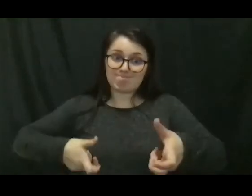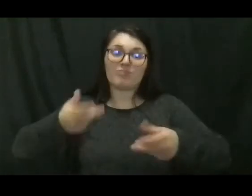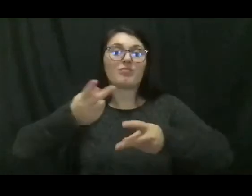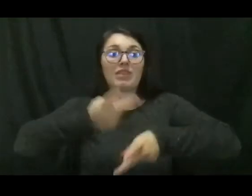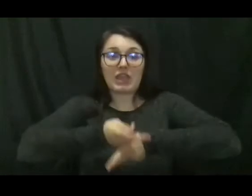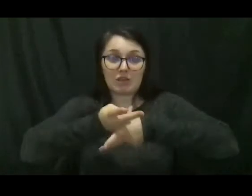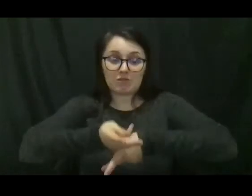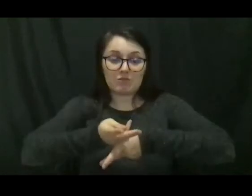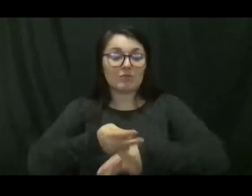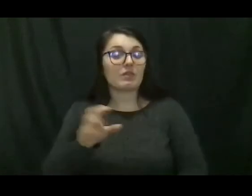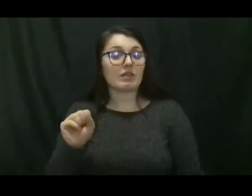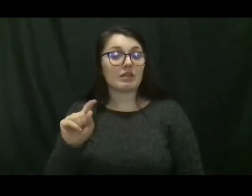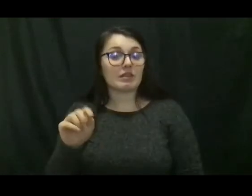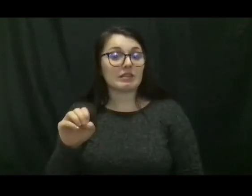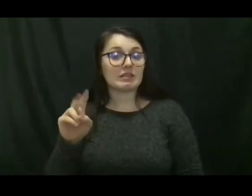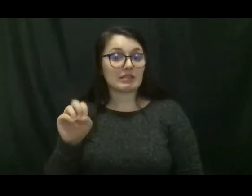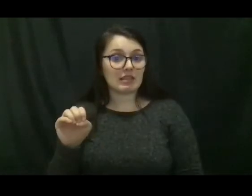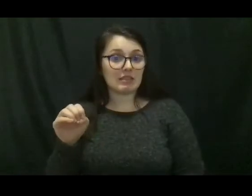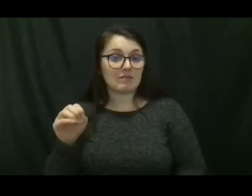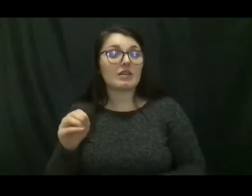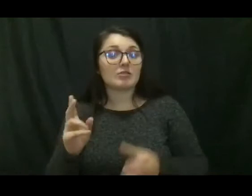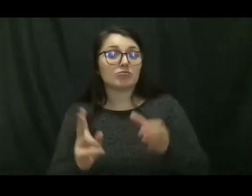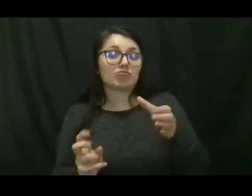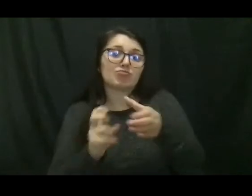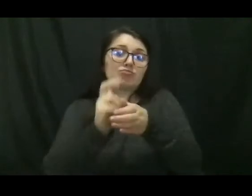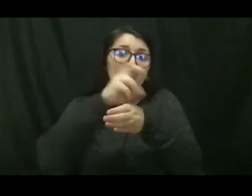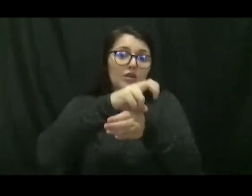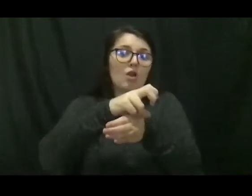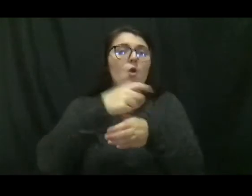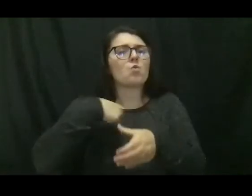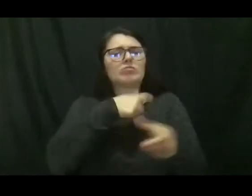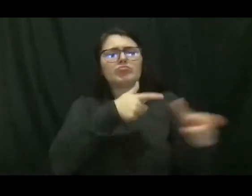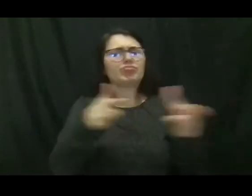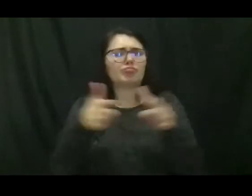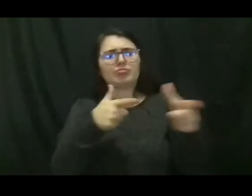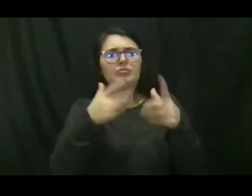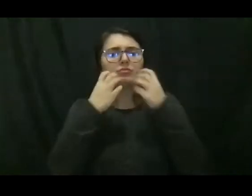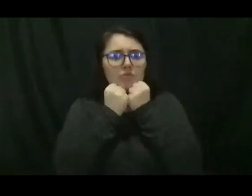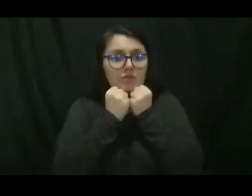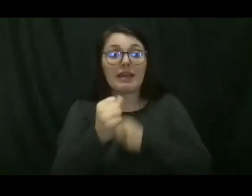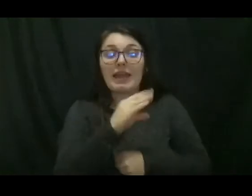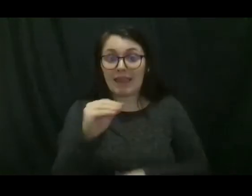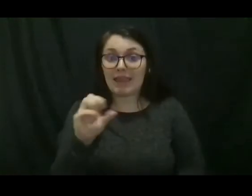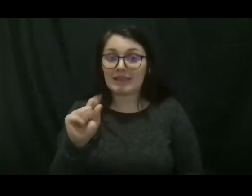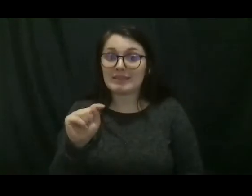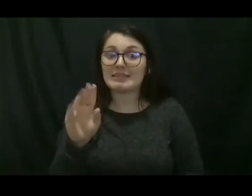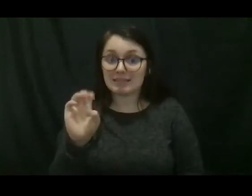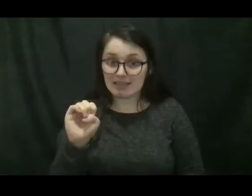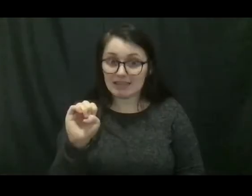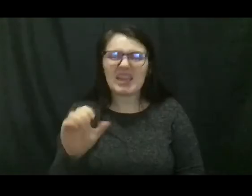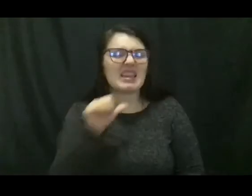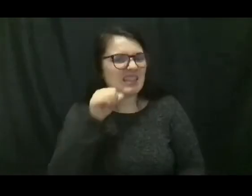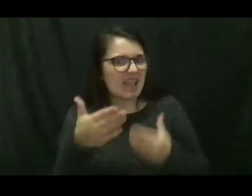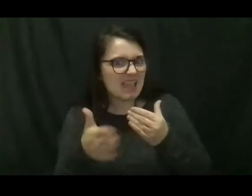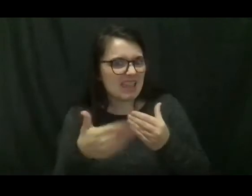out, we hose down the treasure and we also hose down Steve. Being a hose handler is no easy job, especially